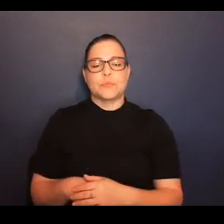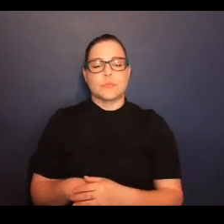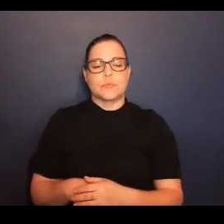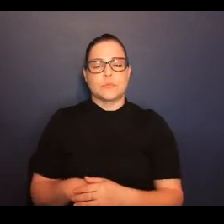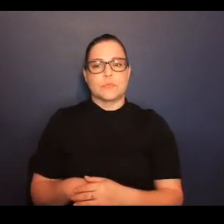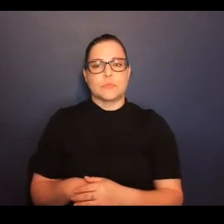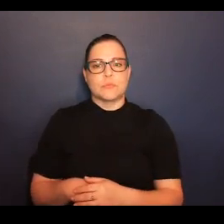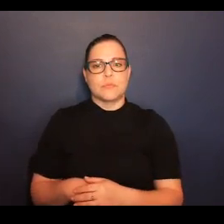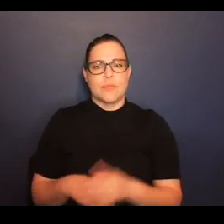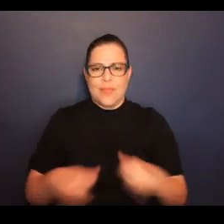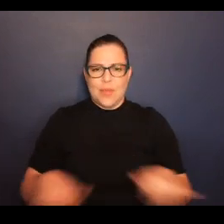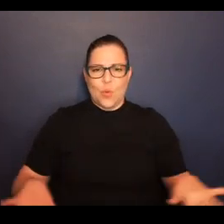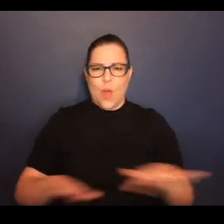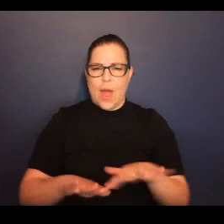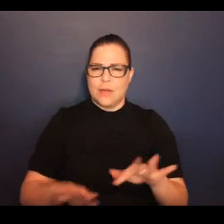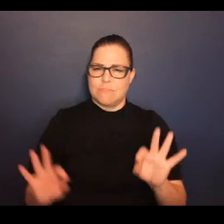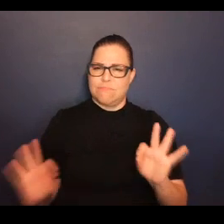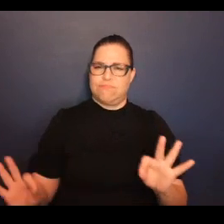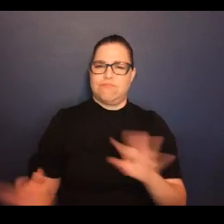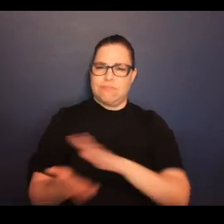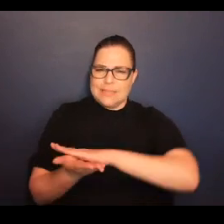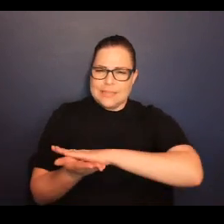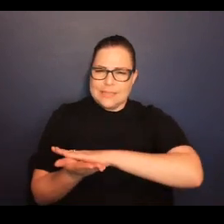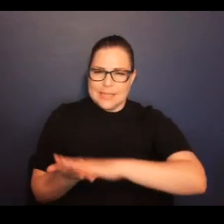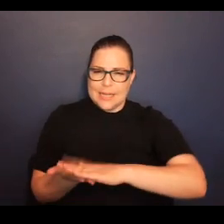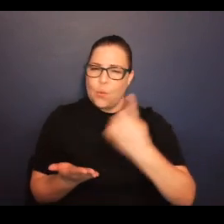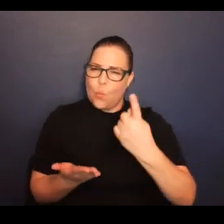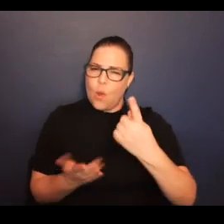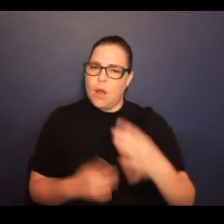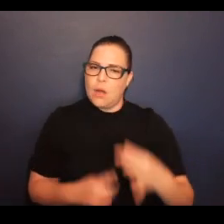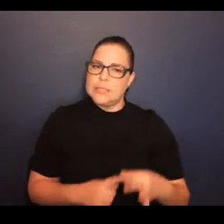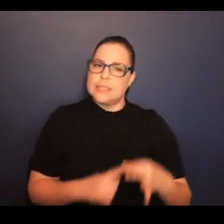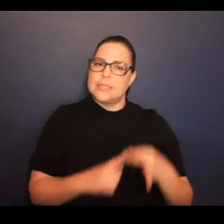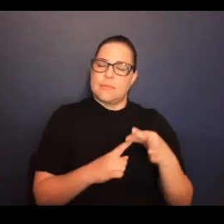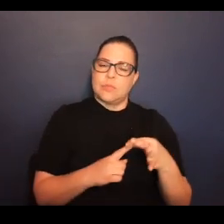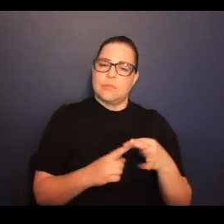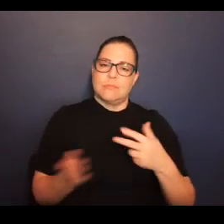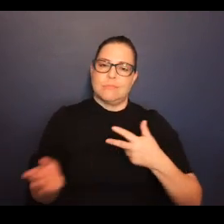keep your grounds very well. One exception to that is the parking,